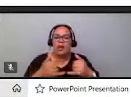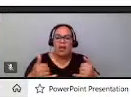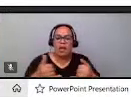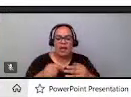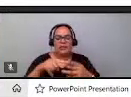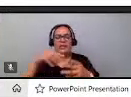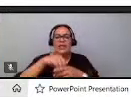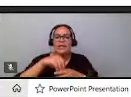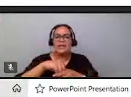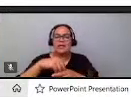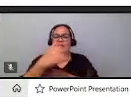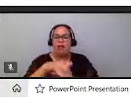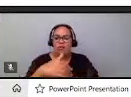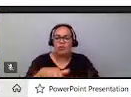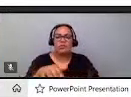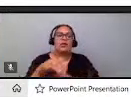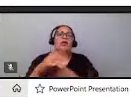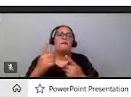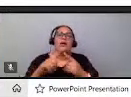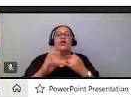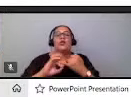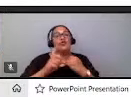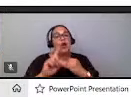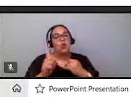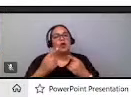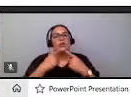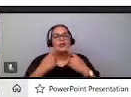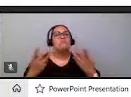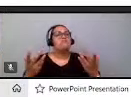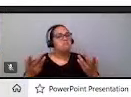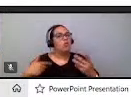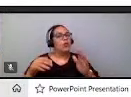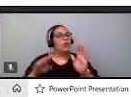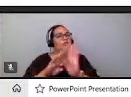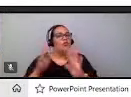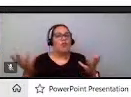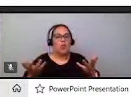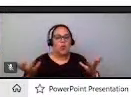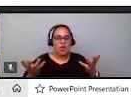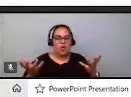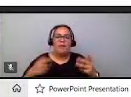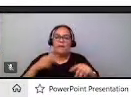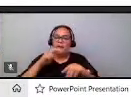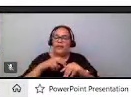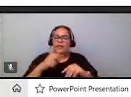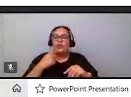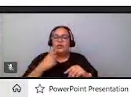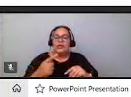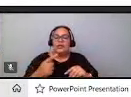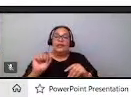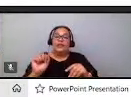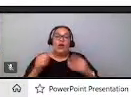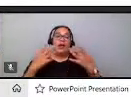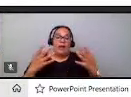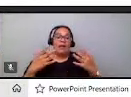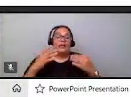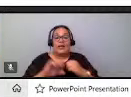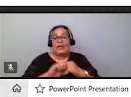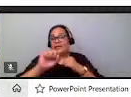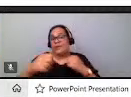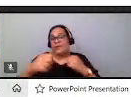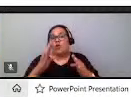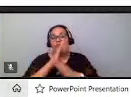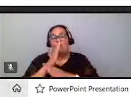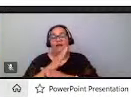internal external and we're trying to say where can we improve I must say that the land the hand has been extended to